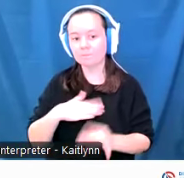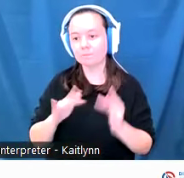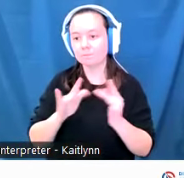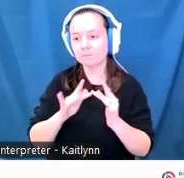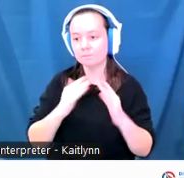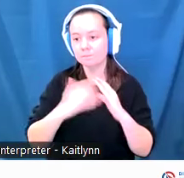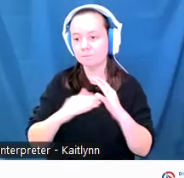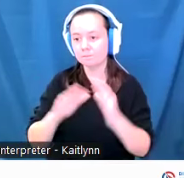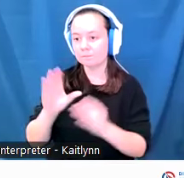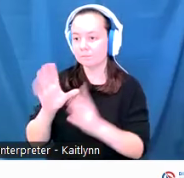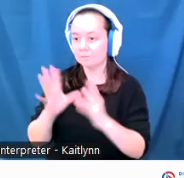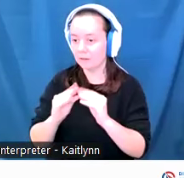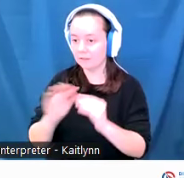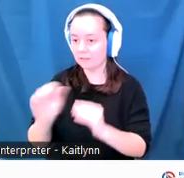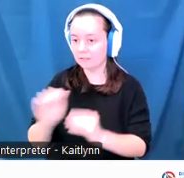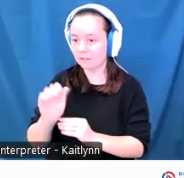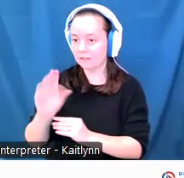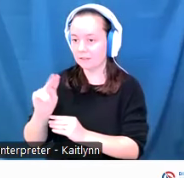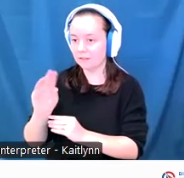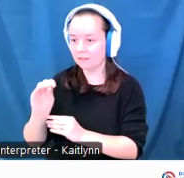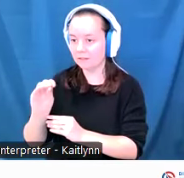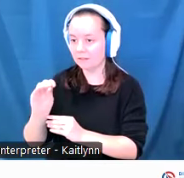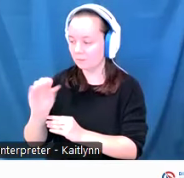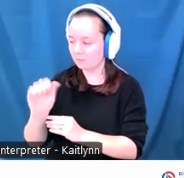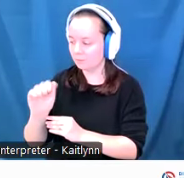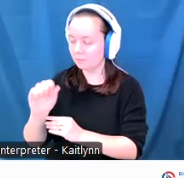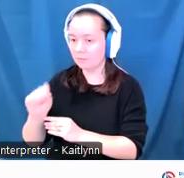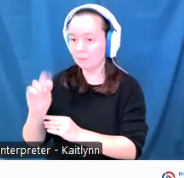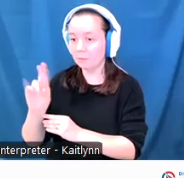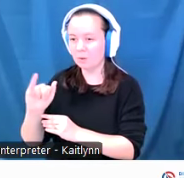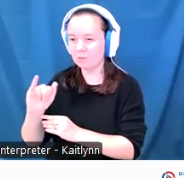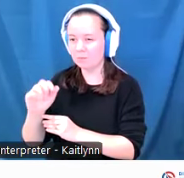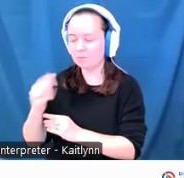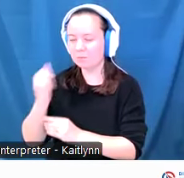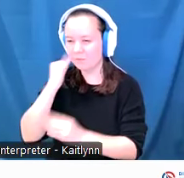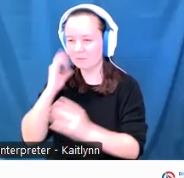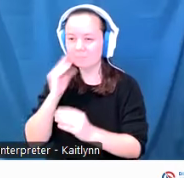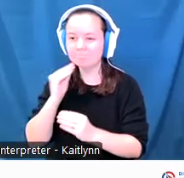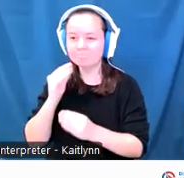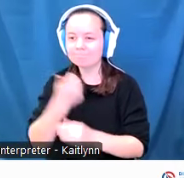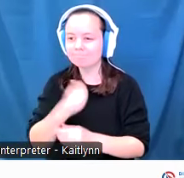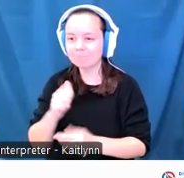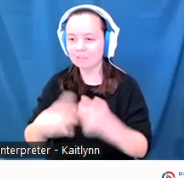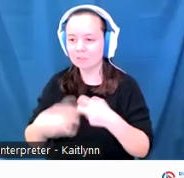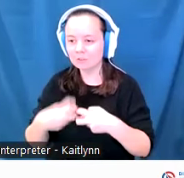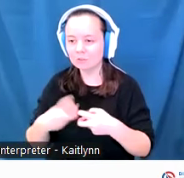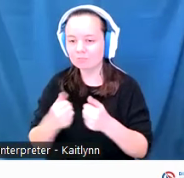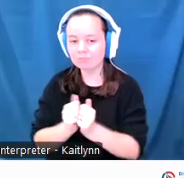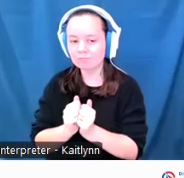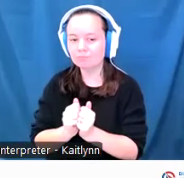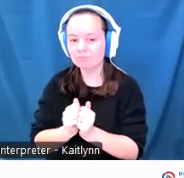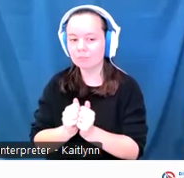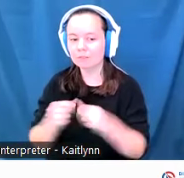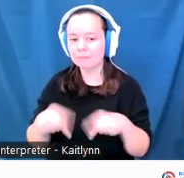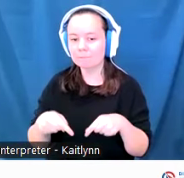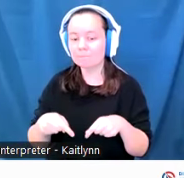conference@ncoa.org should you have any technical issues during the webinar. This webinar is being recorded and a copy of the slides will be available after the webinar